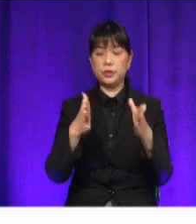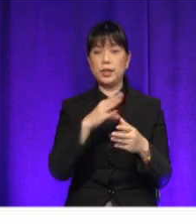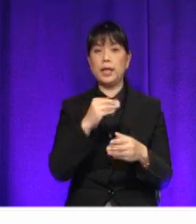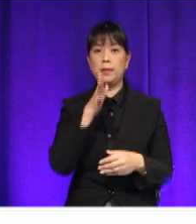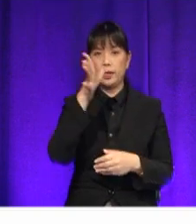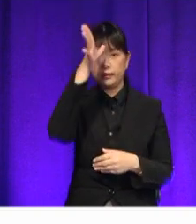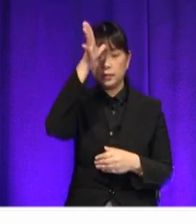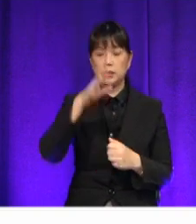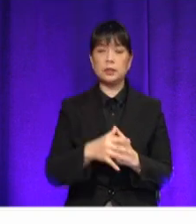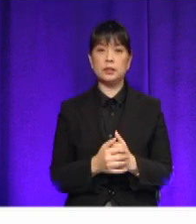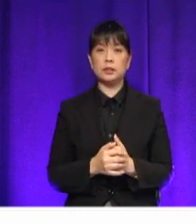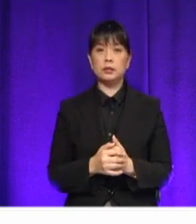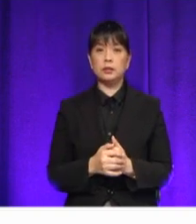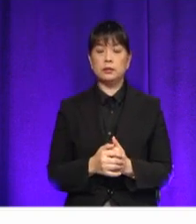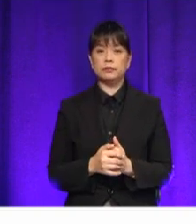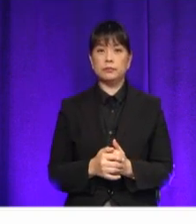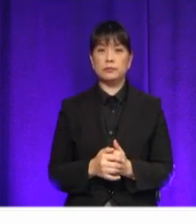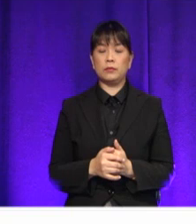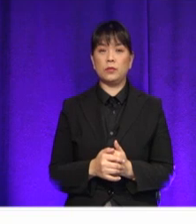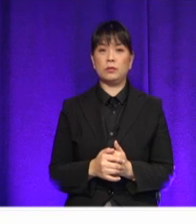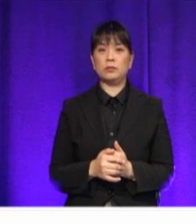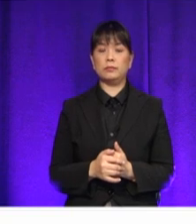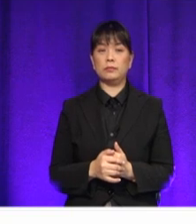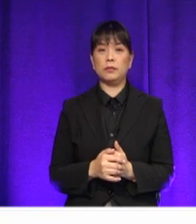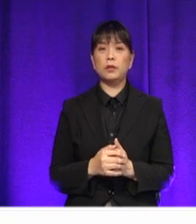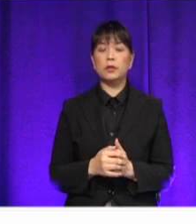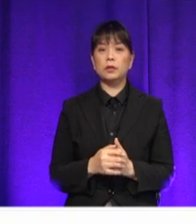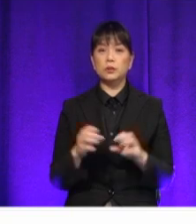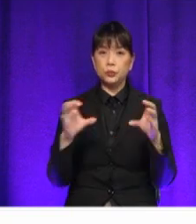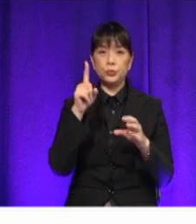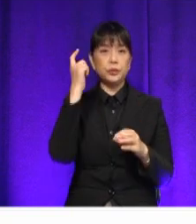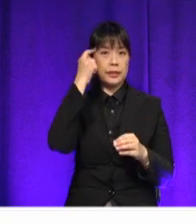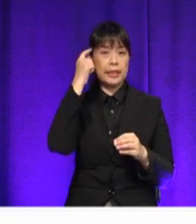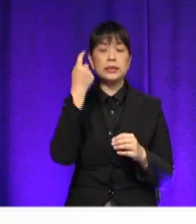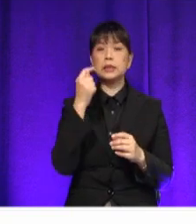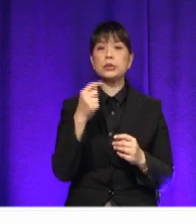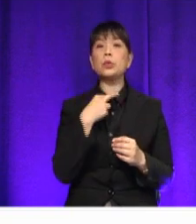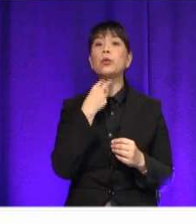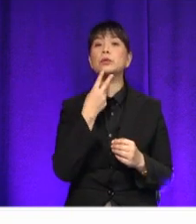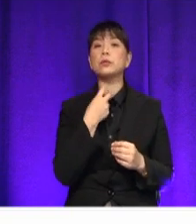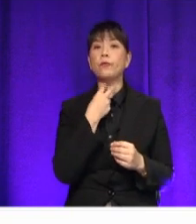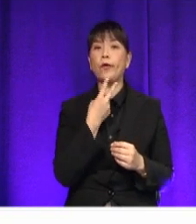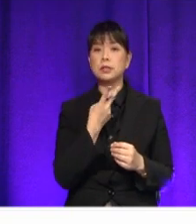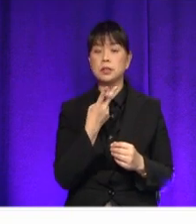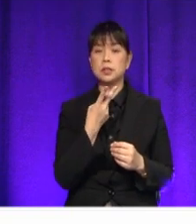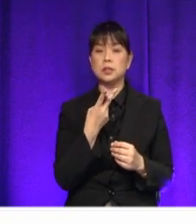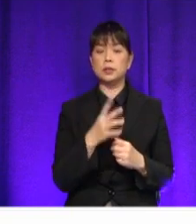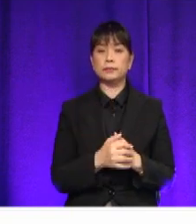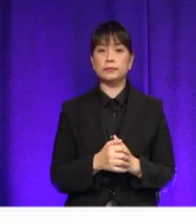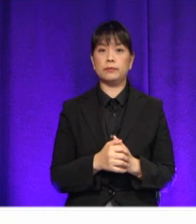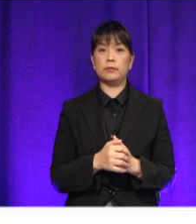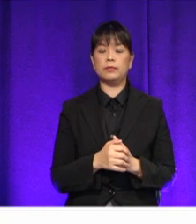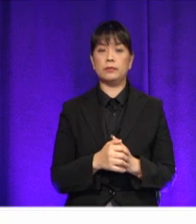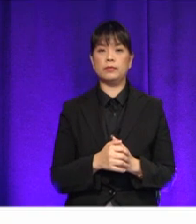you think his tone of voice also gives it away a little bit? The way he spoke, he sounded a little